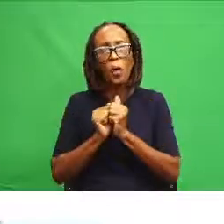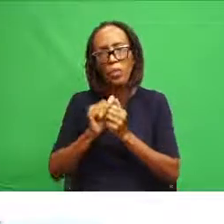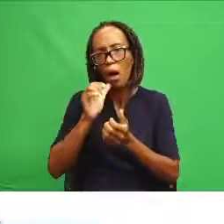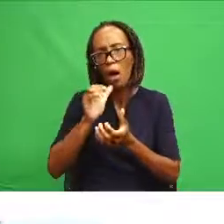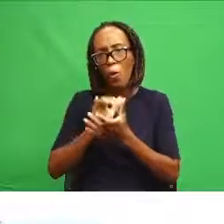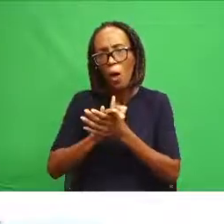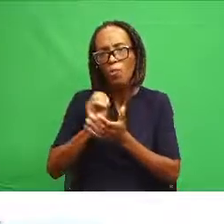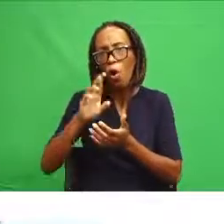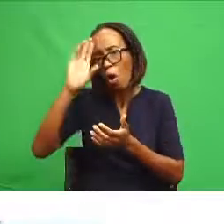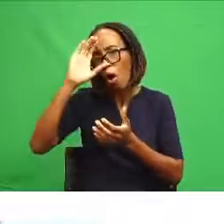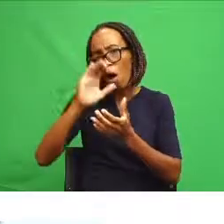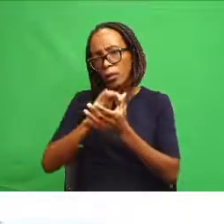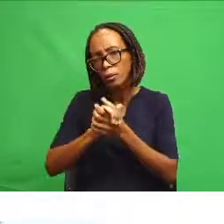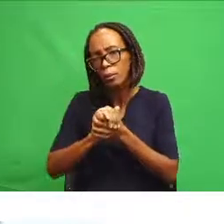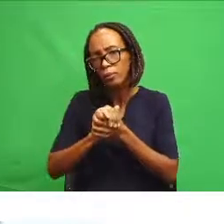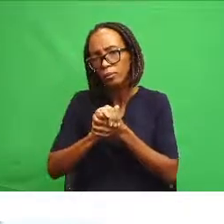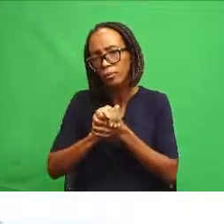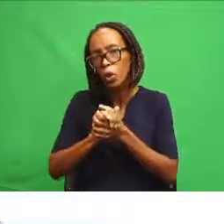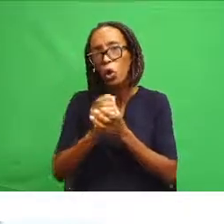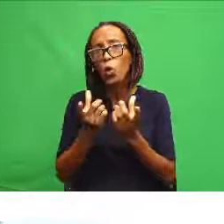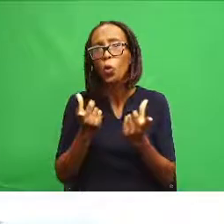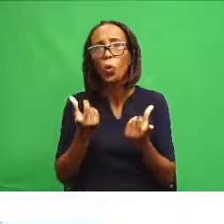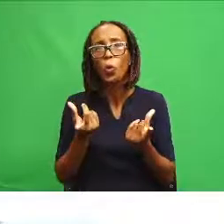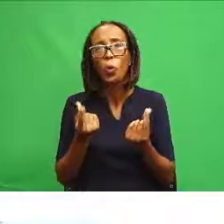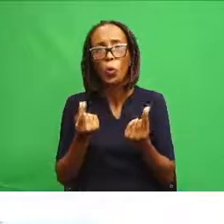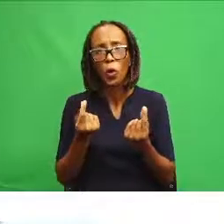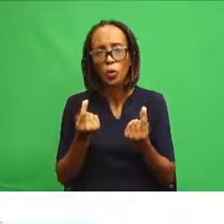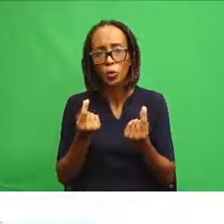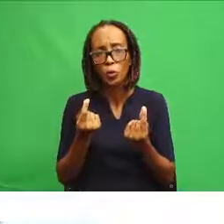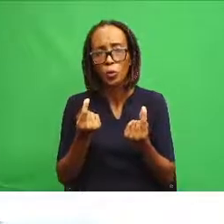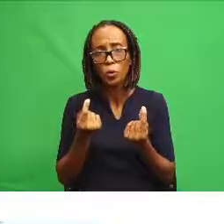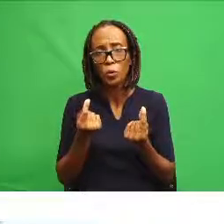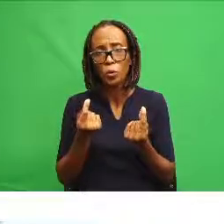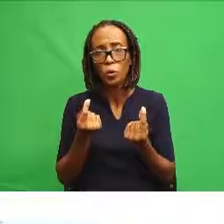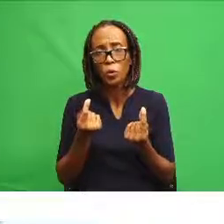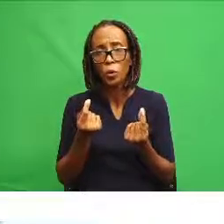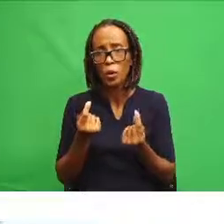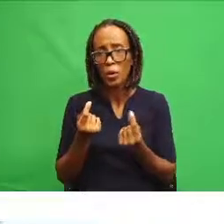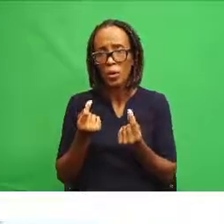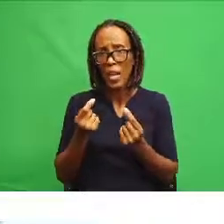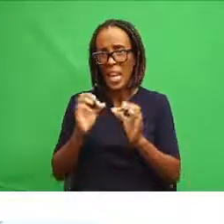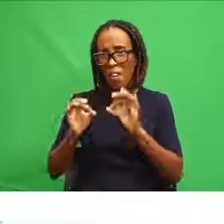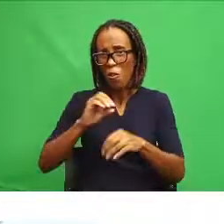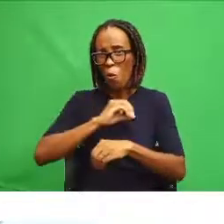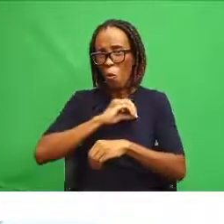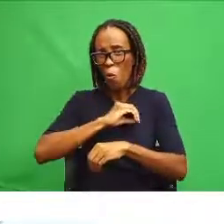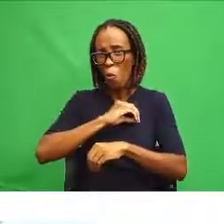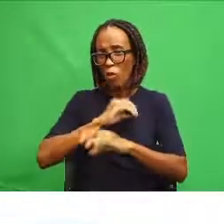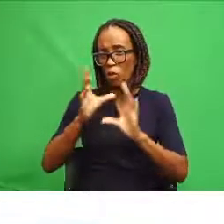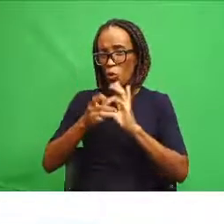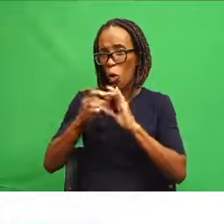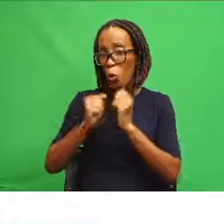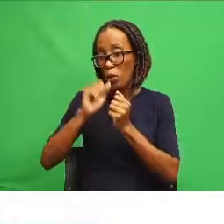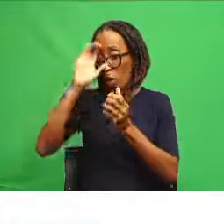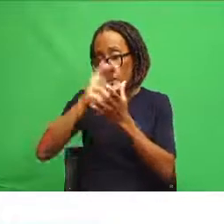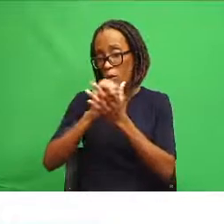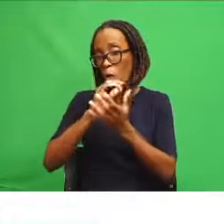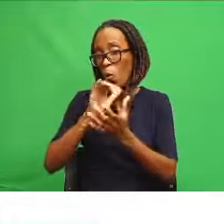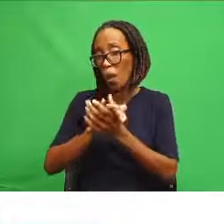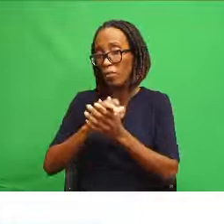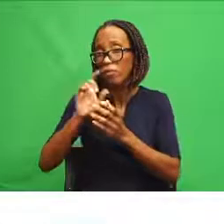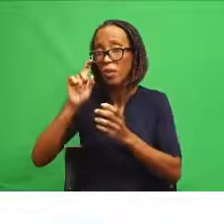and can or should you include this property in a will? Your will? Well,